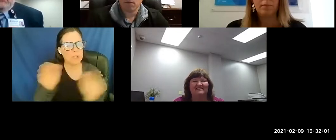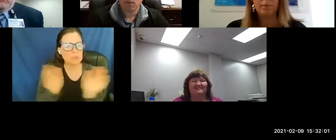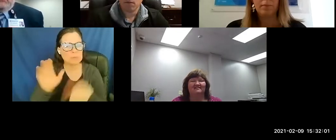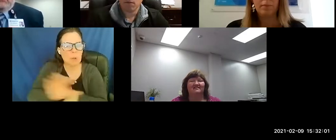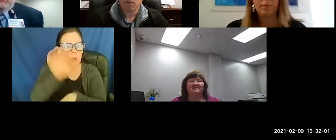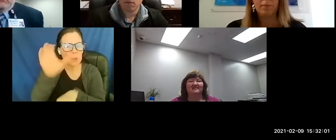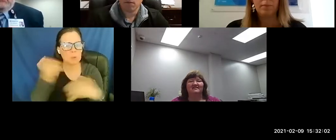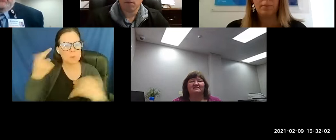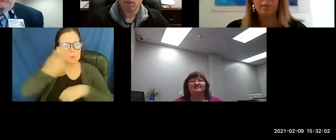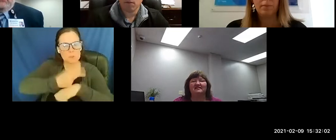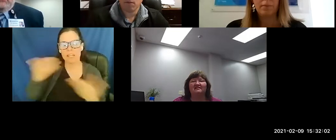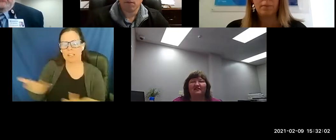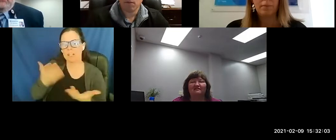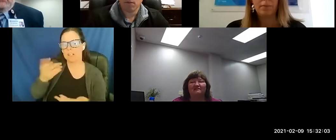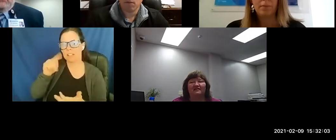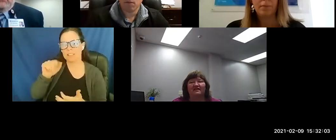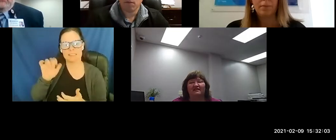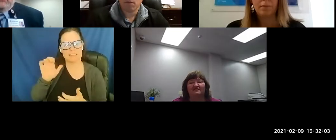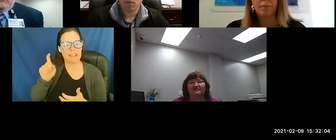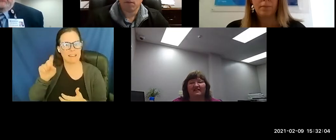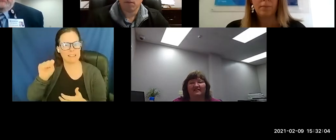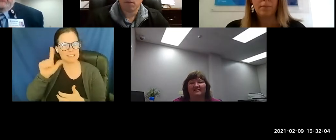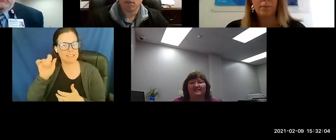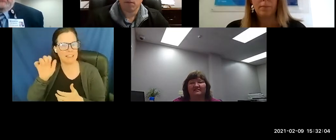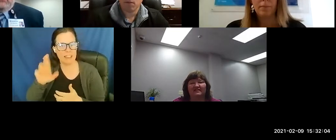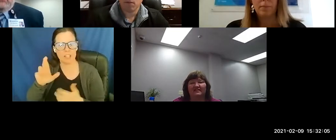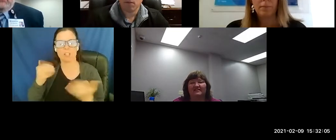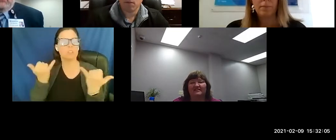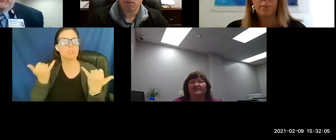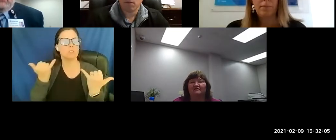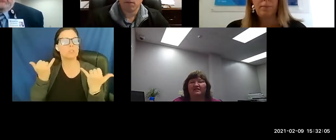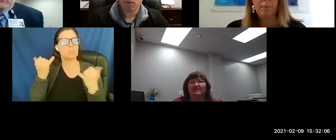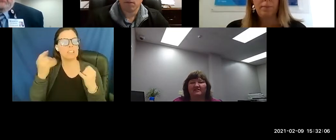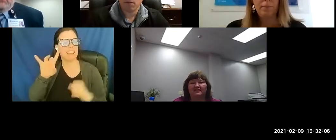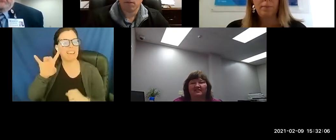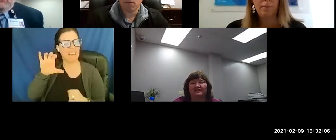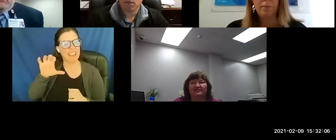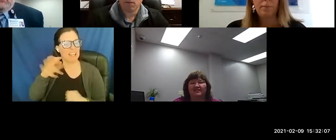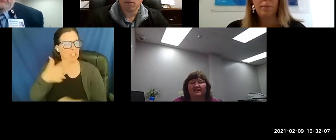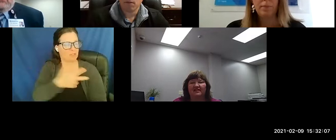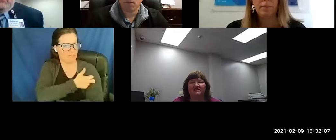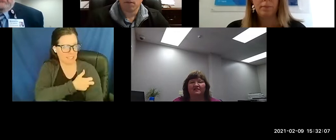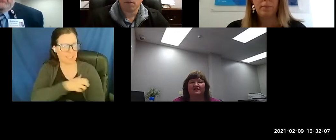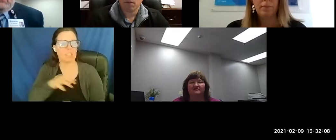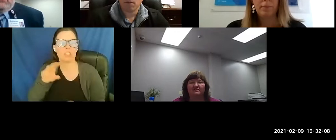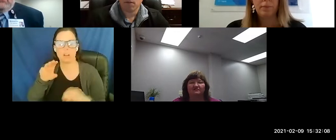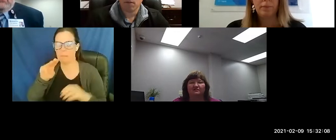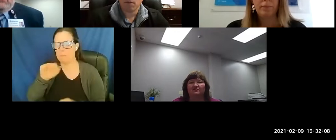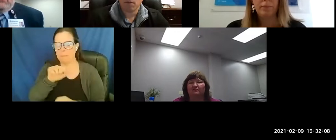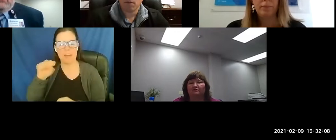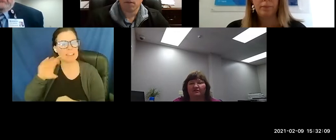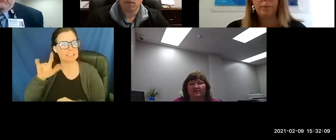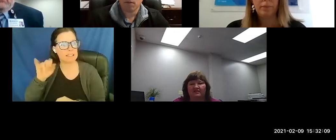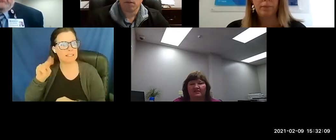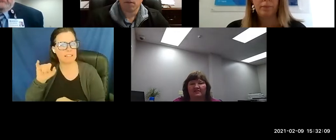at the Tax Slayer. So today we gave about 800 vaccinations at our mass vaccination clinic. Because of extremely